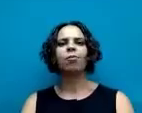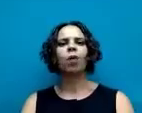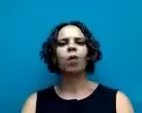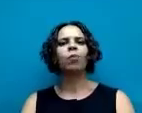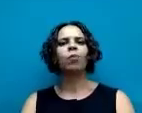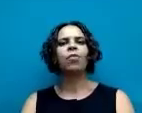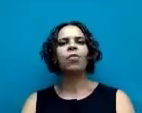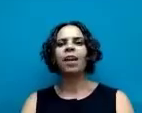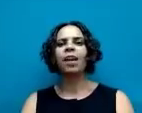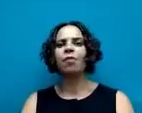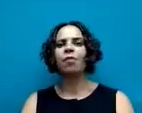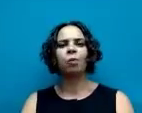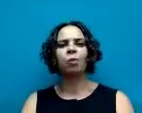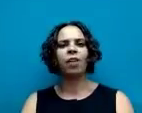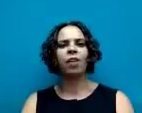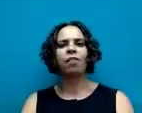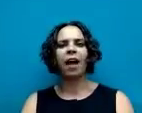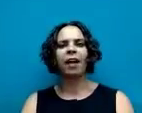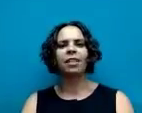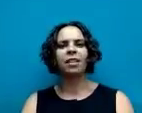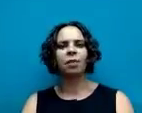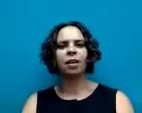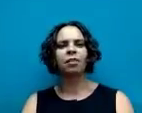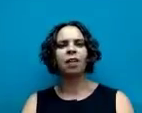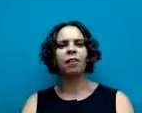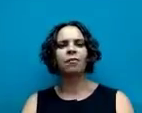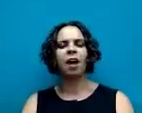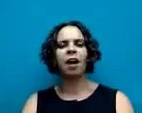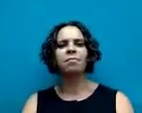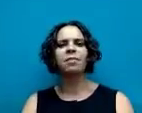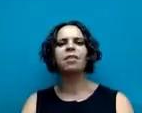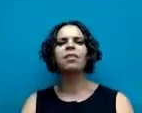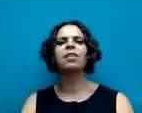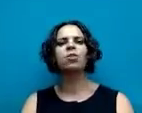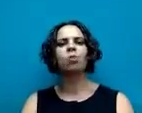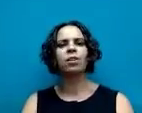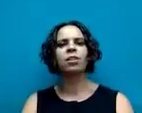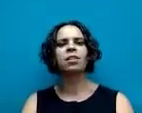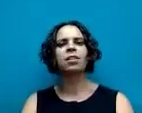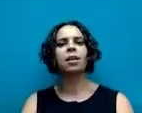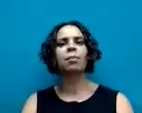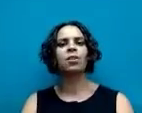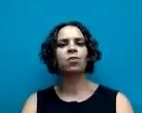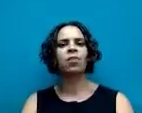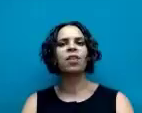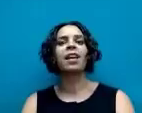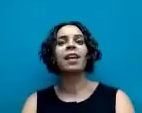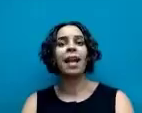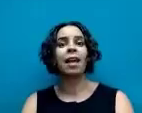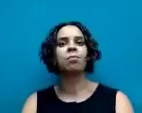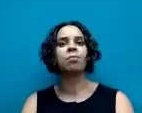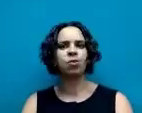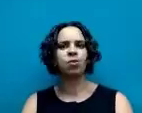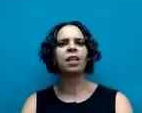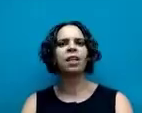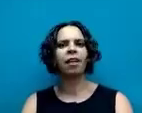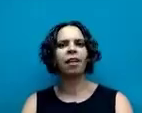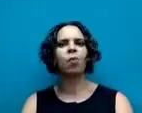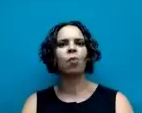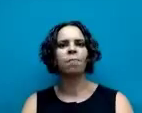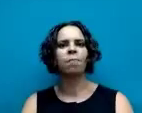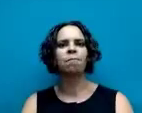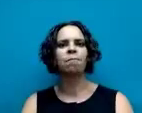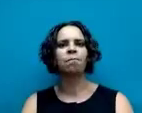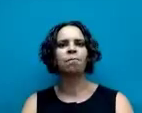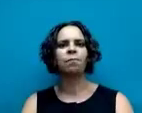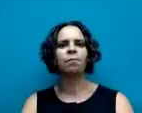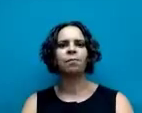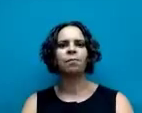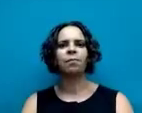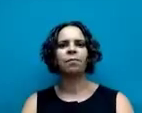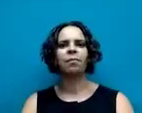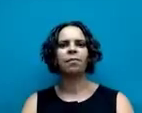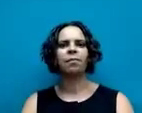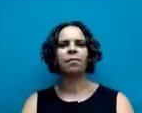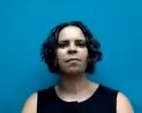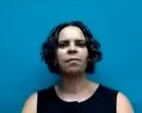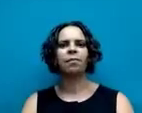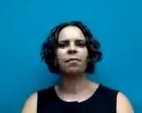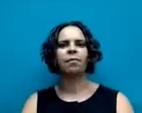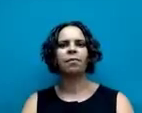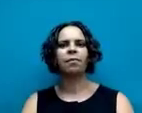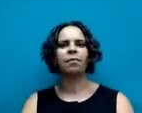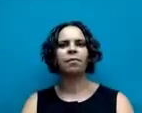not what we think of when we think of academia a lot of times, these sources demonstrate that it can be treated like one.